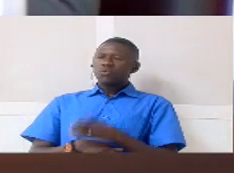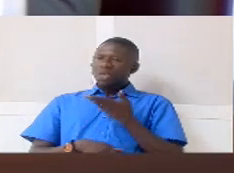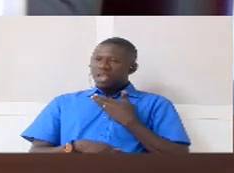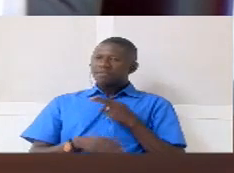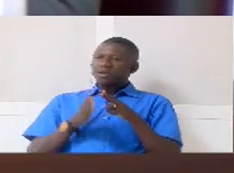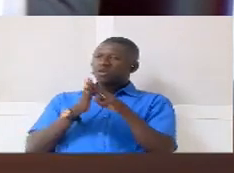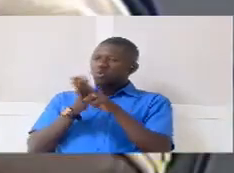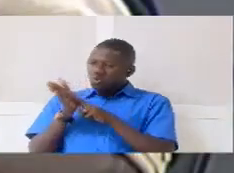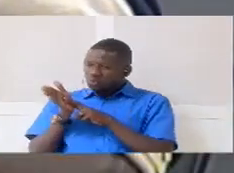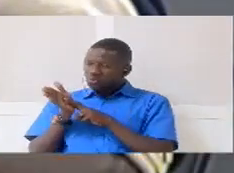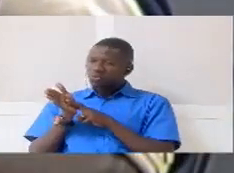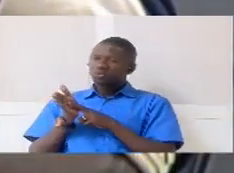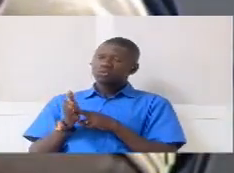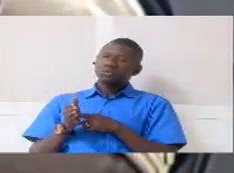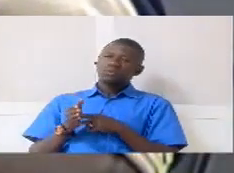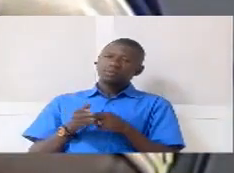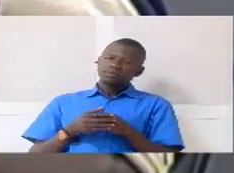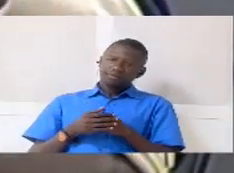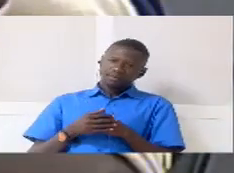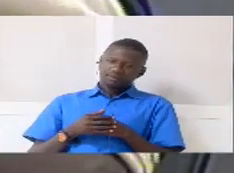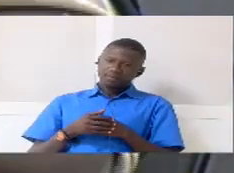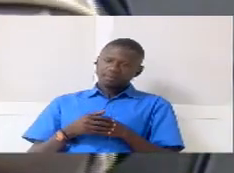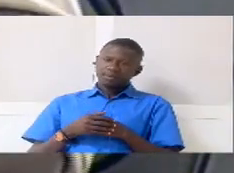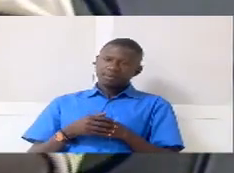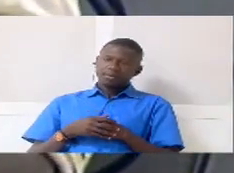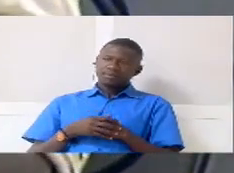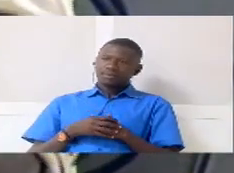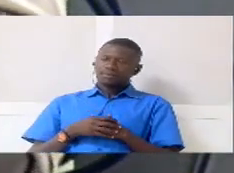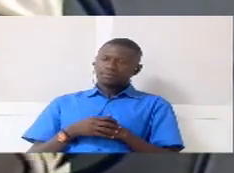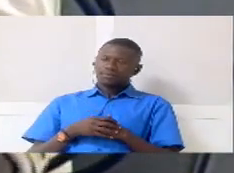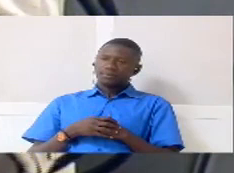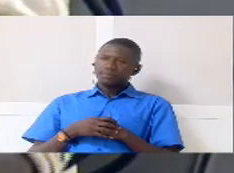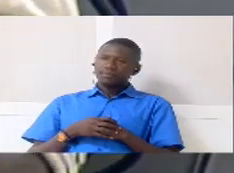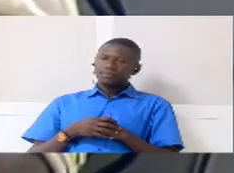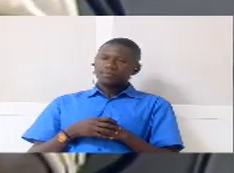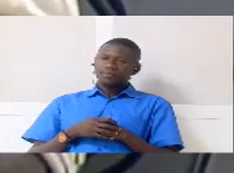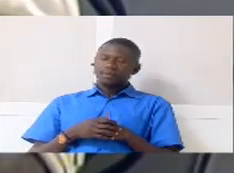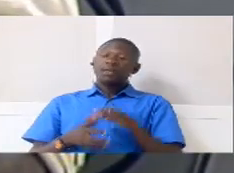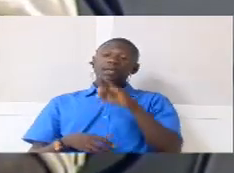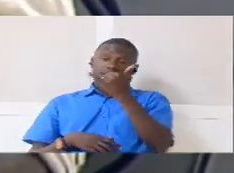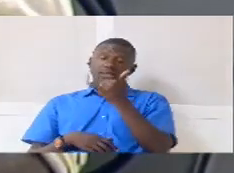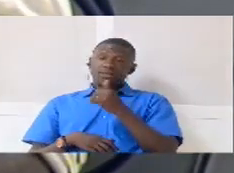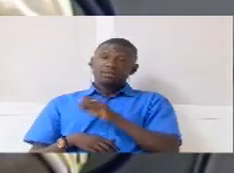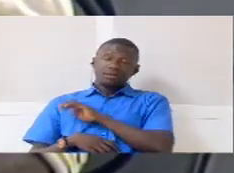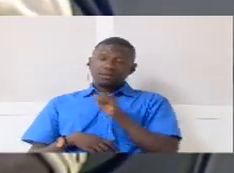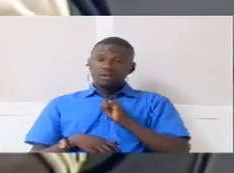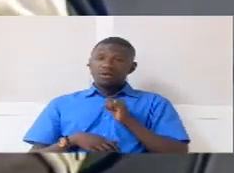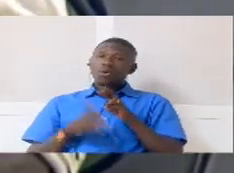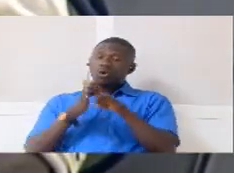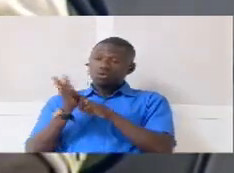wole marta wole marta prison alla men be kasor. Ha na sartol ni ni a soro prison actual to mi alonko menyulo mi alonko